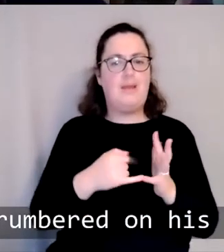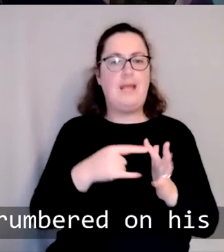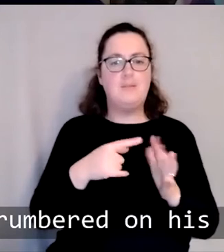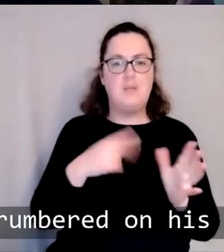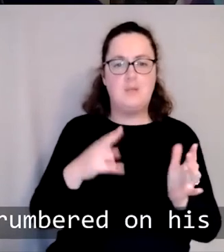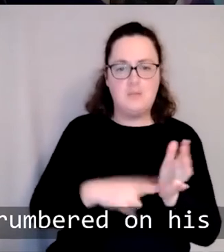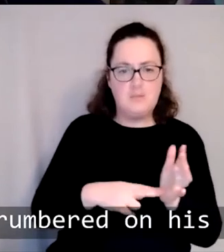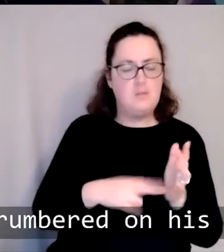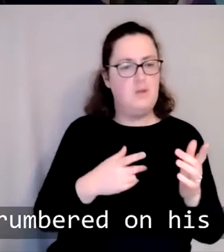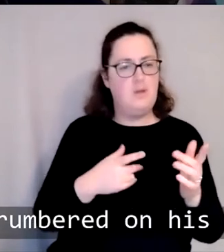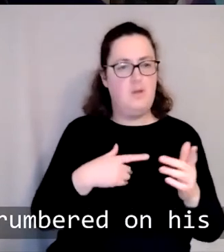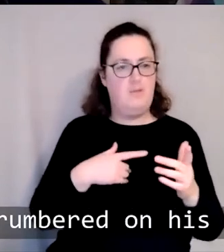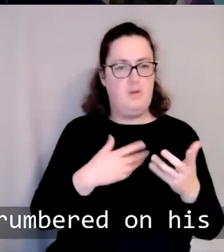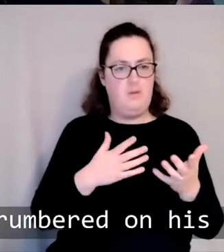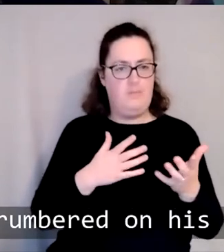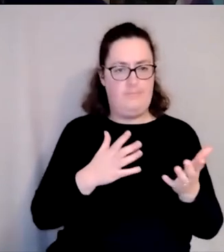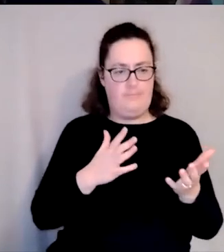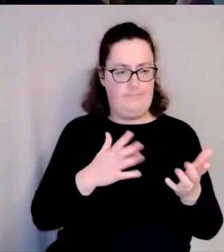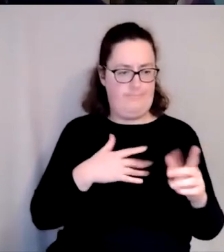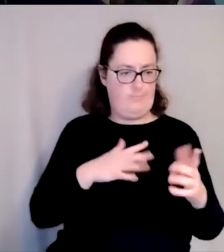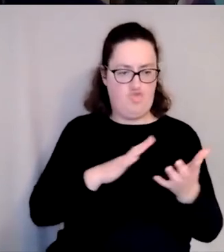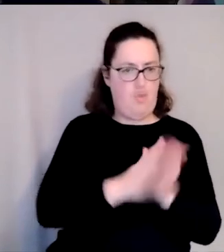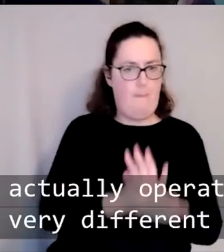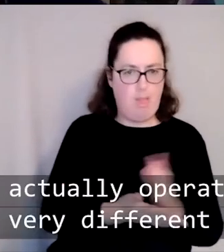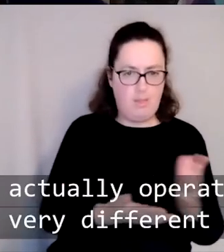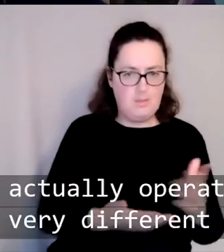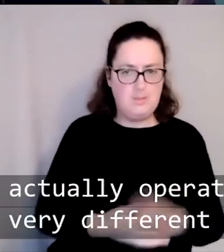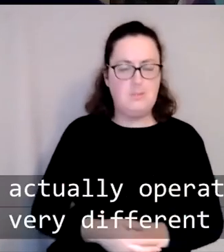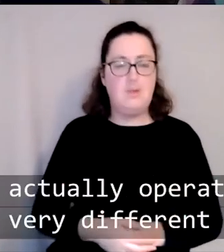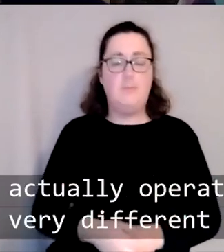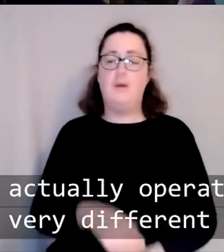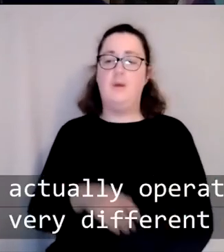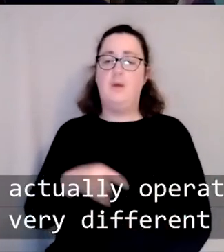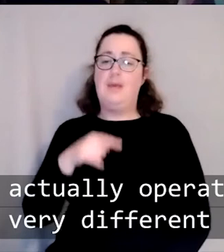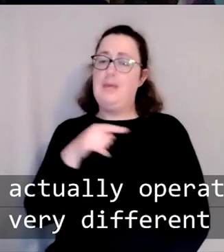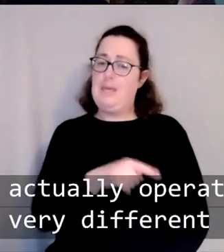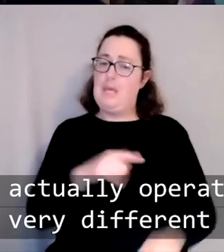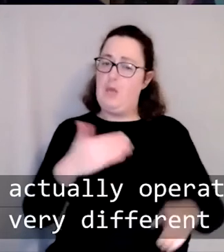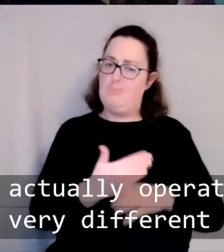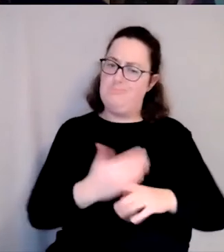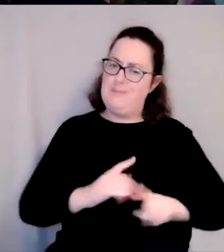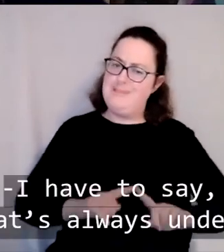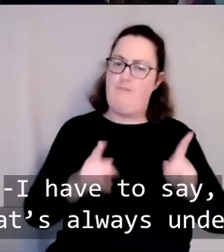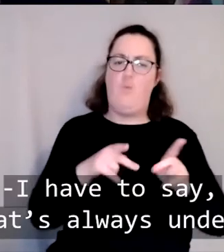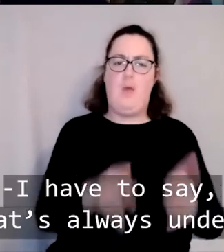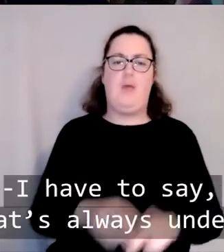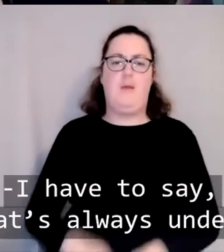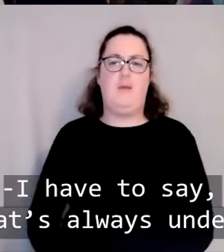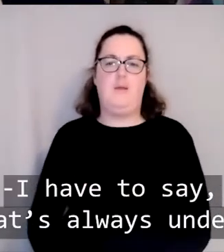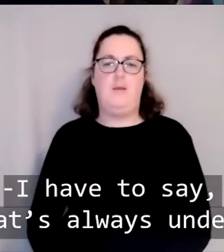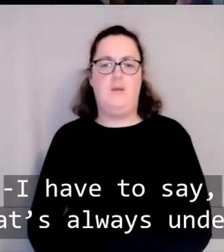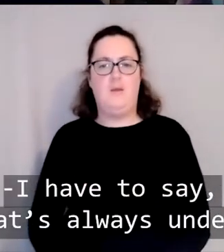of clambered on his bandwagon. But he actually operated in a very different way. I have to